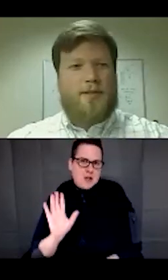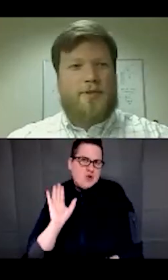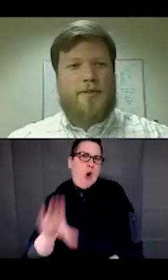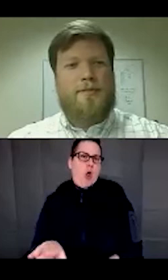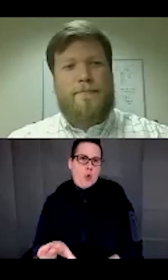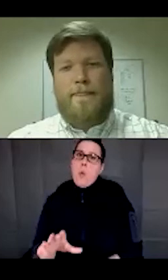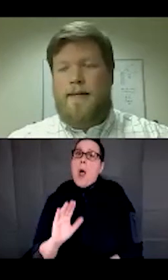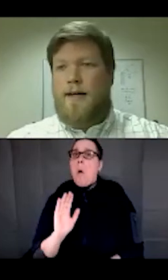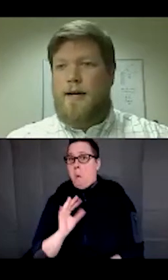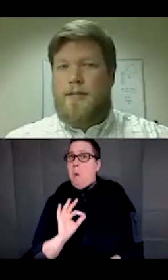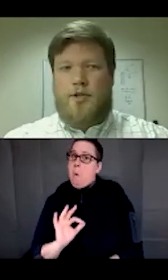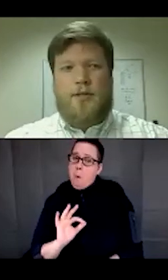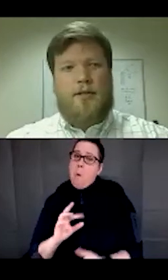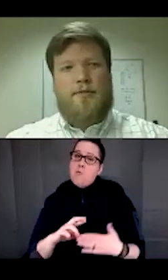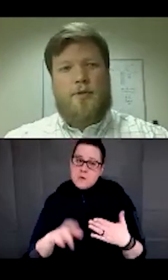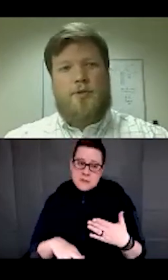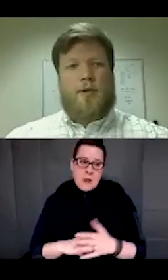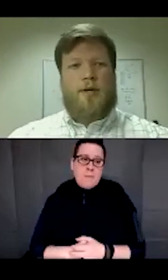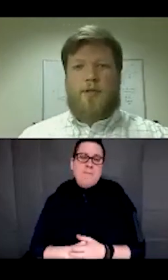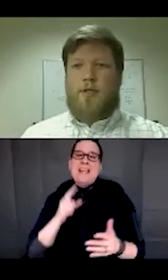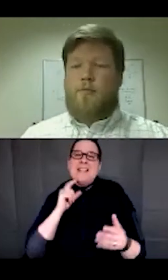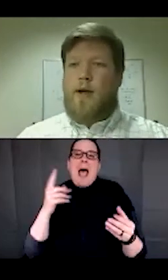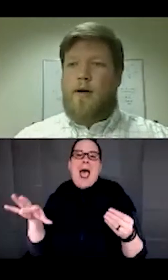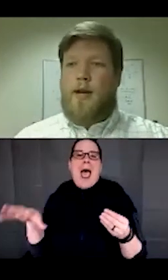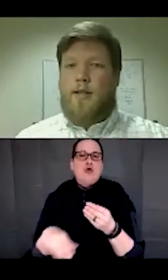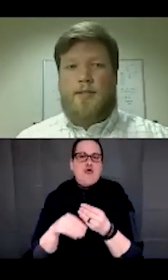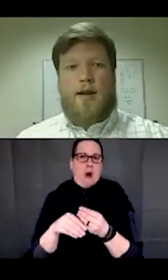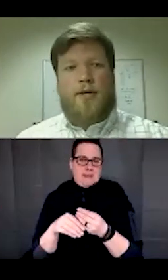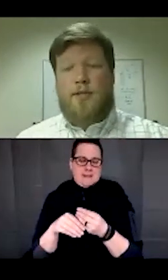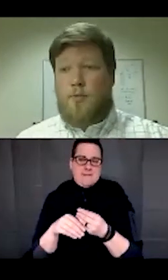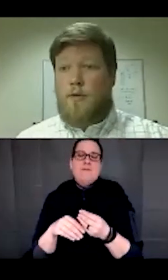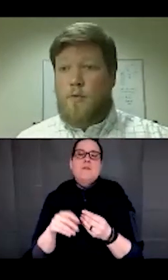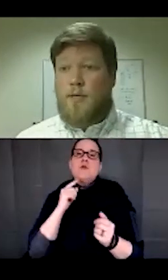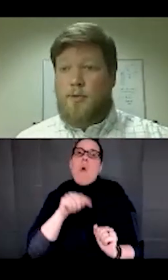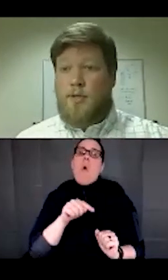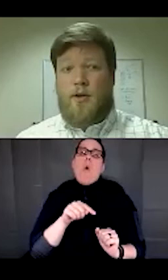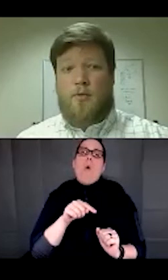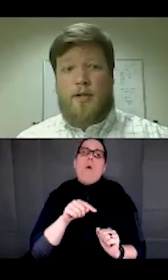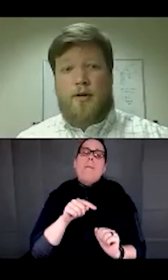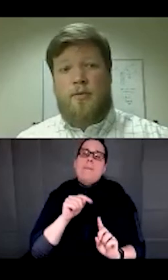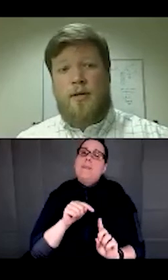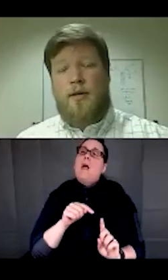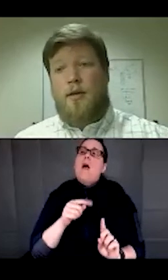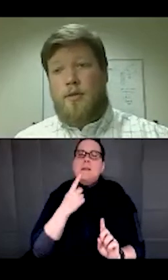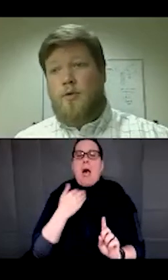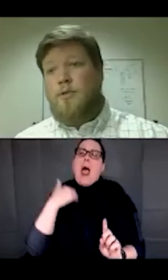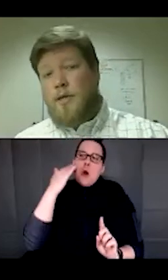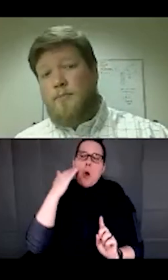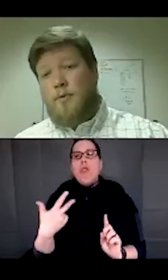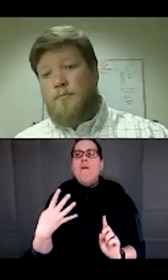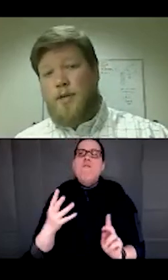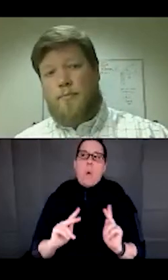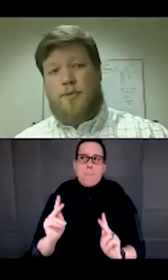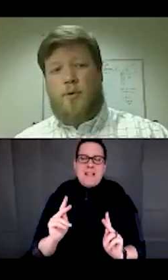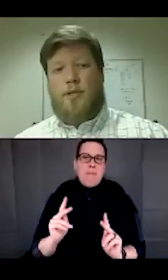positive results. It's an adjunctive social network intervention where an adolescent nominates 3 to 4 people that they already know. Those